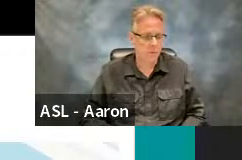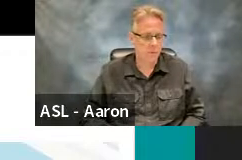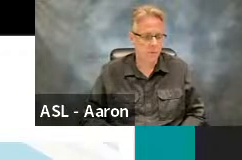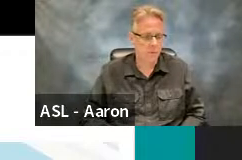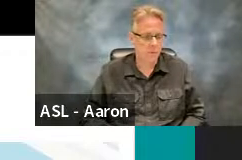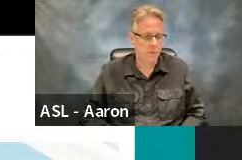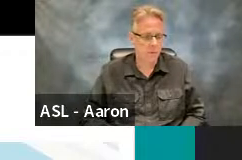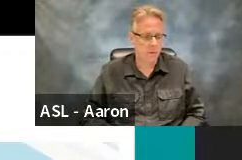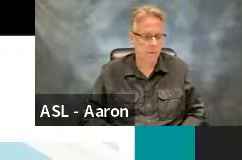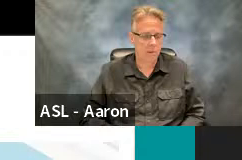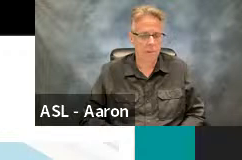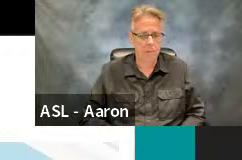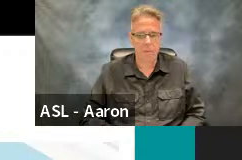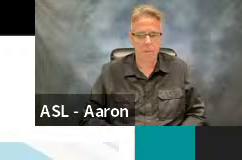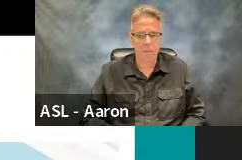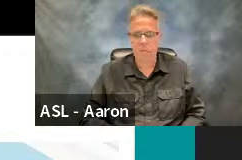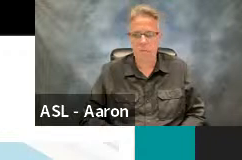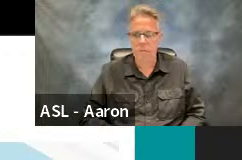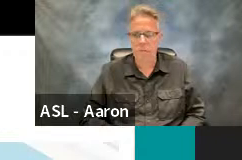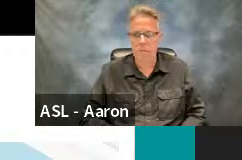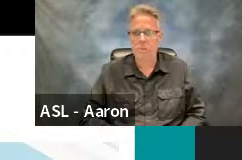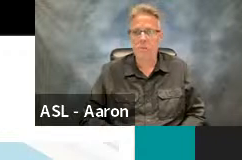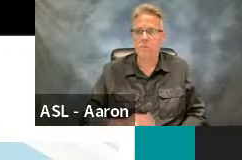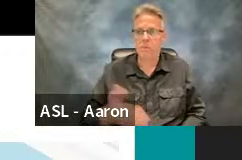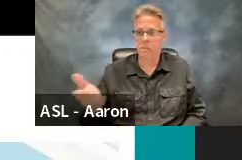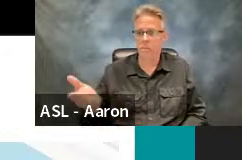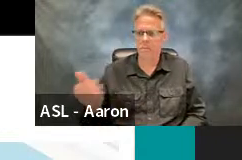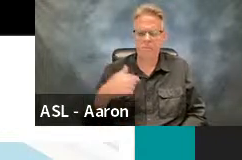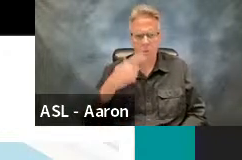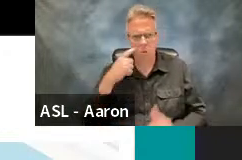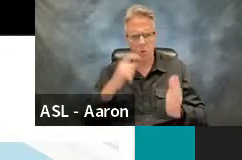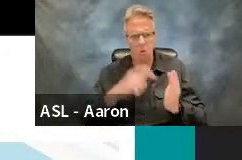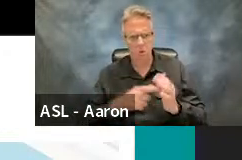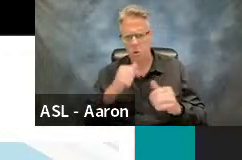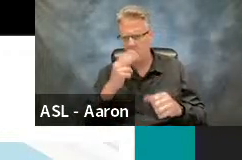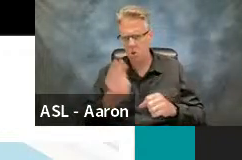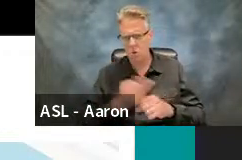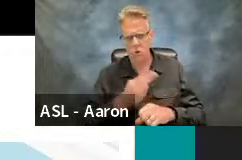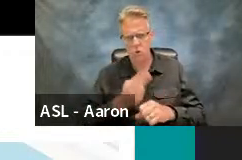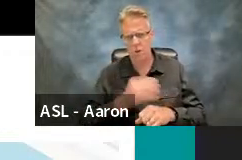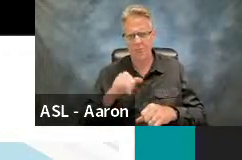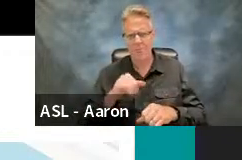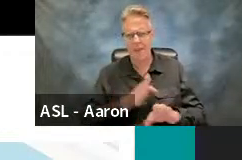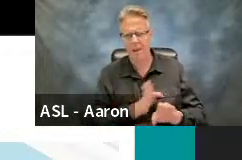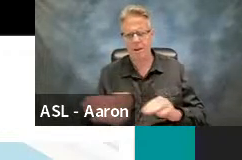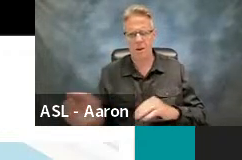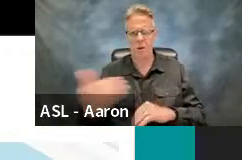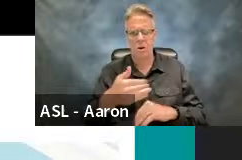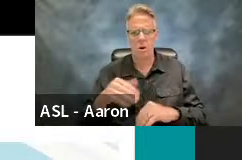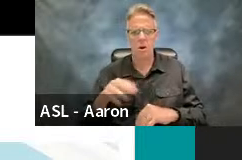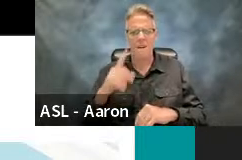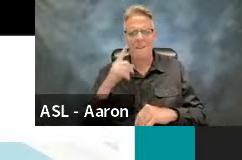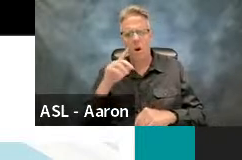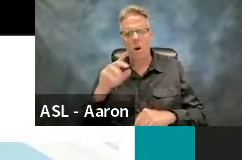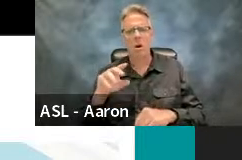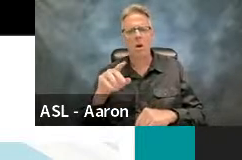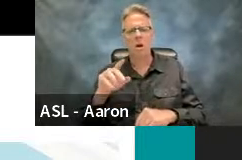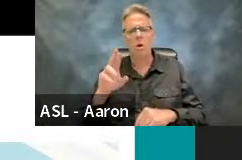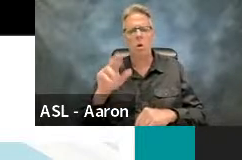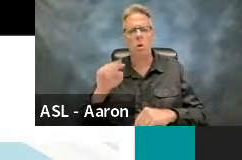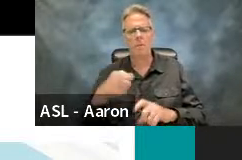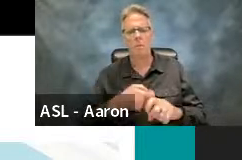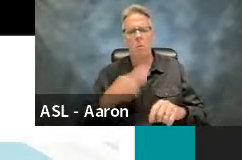Tom? Well, I note that you are not using the roundabout solution at the foot of the ramps coming